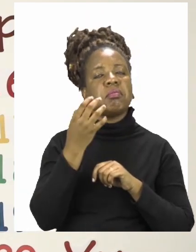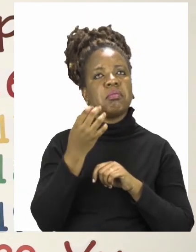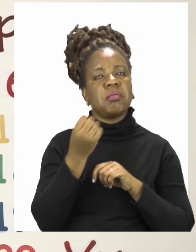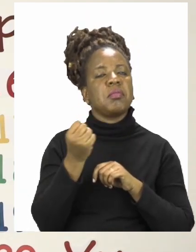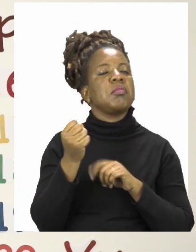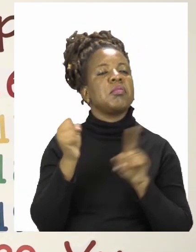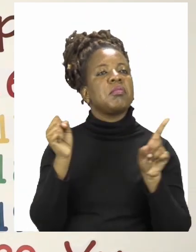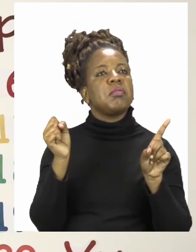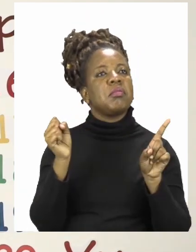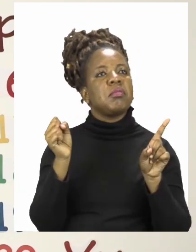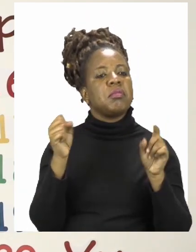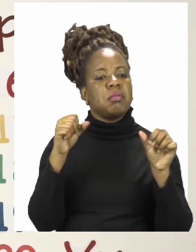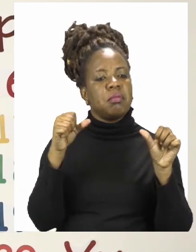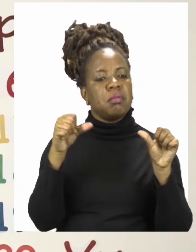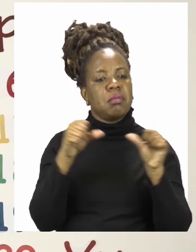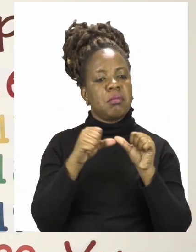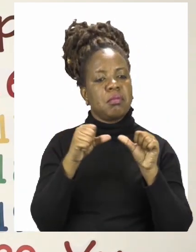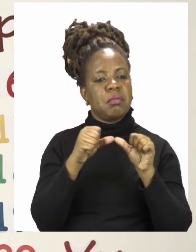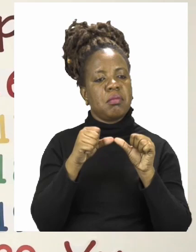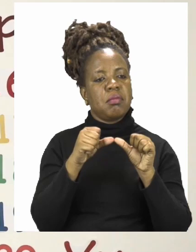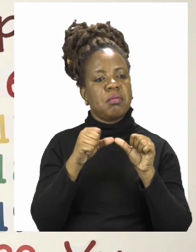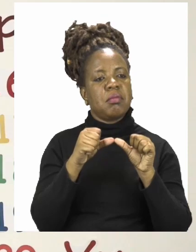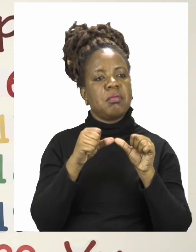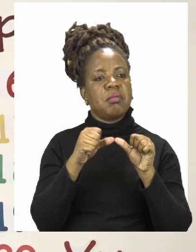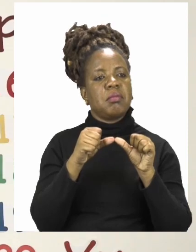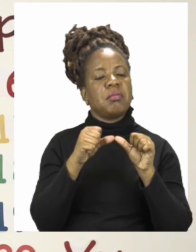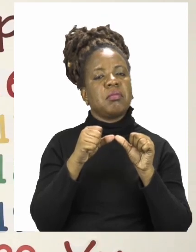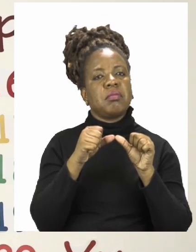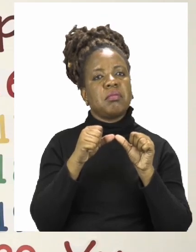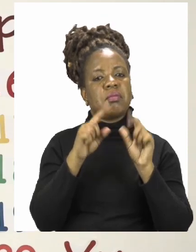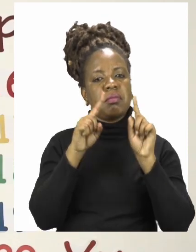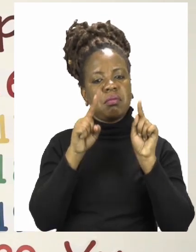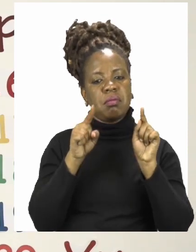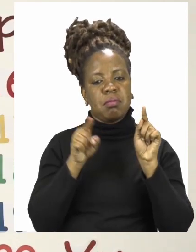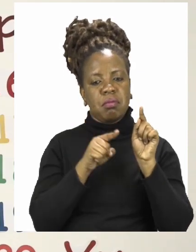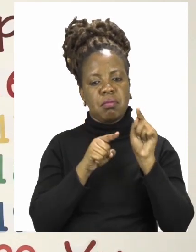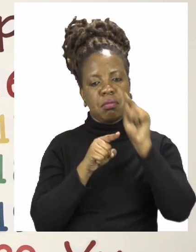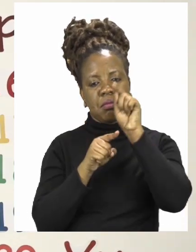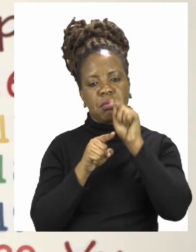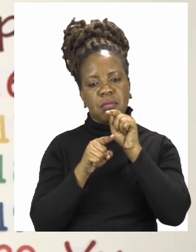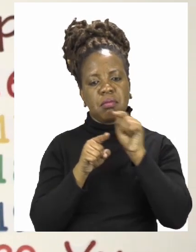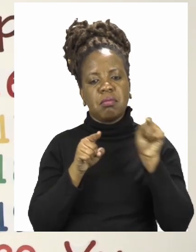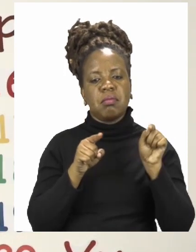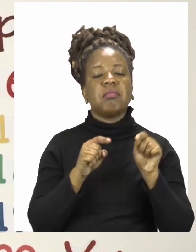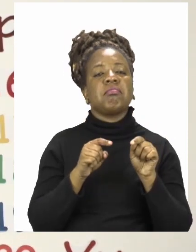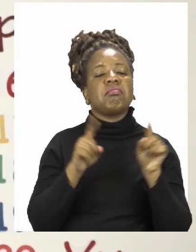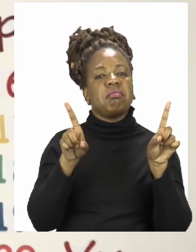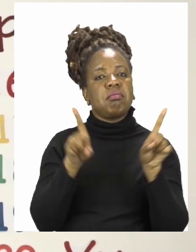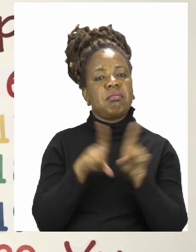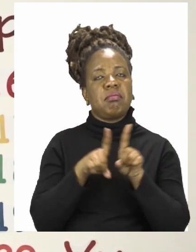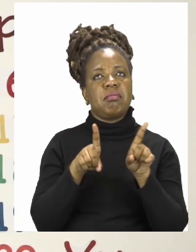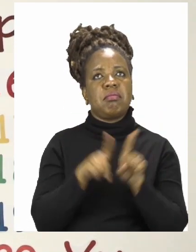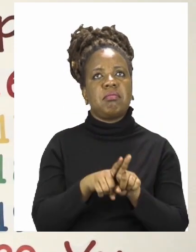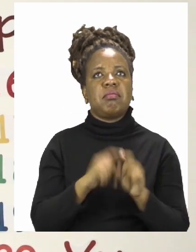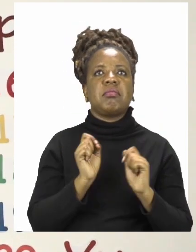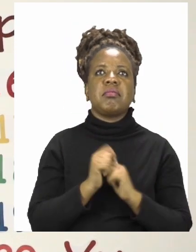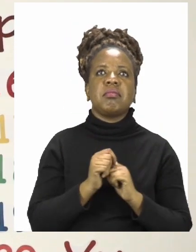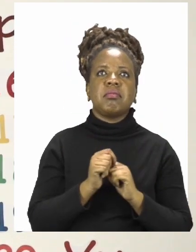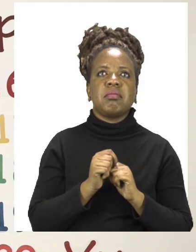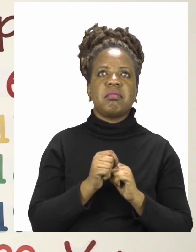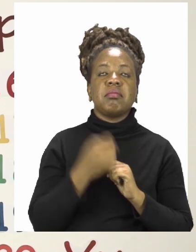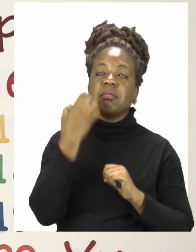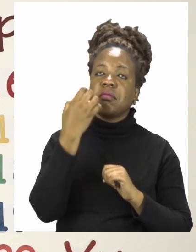a cube has 1, 2, 3, 4, 5,